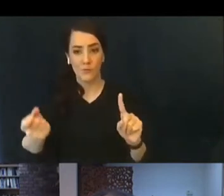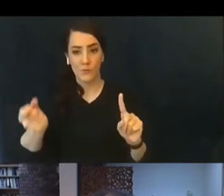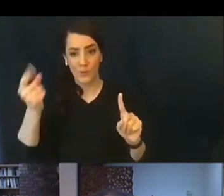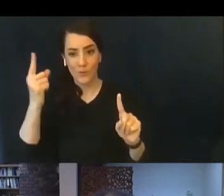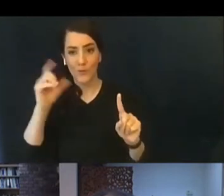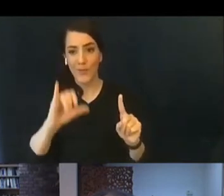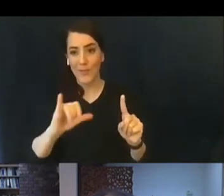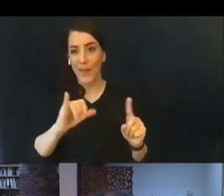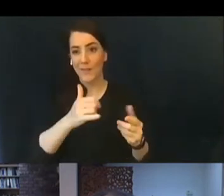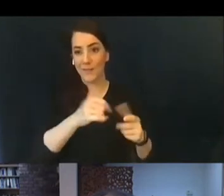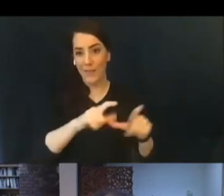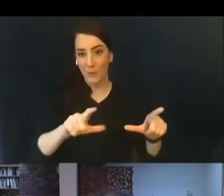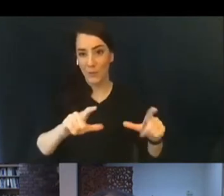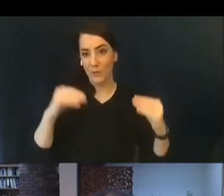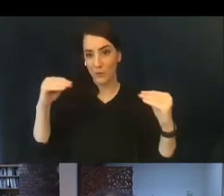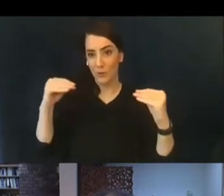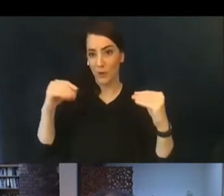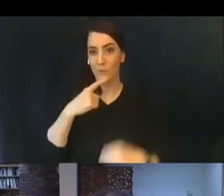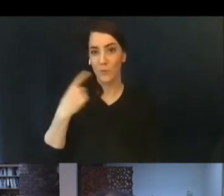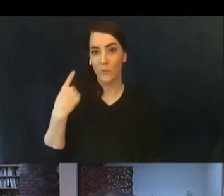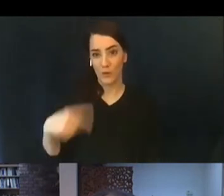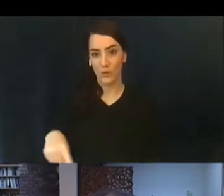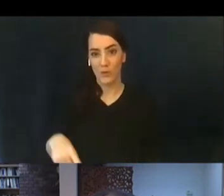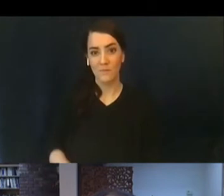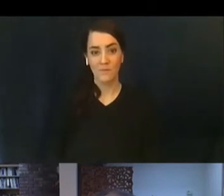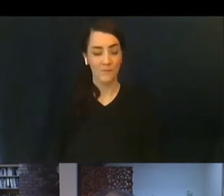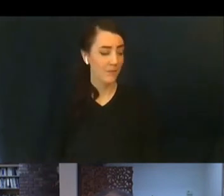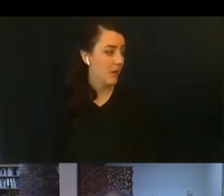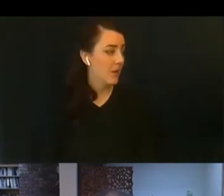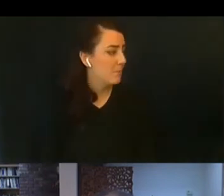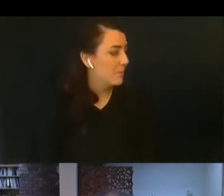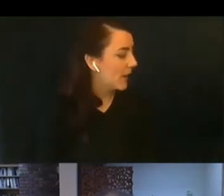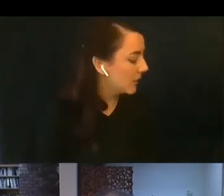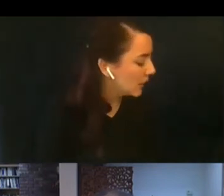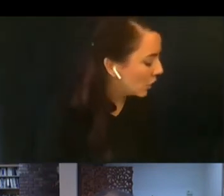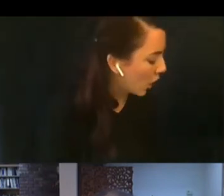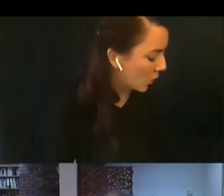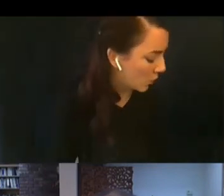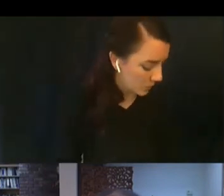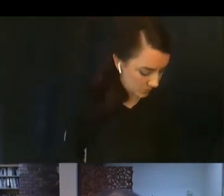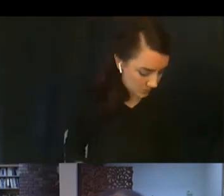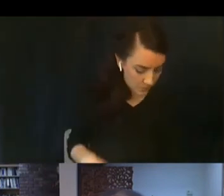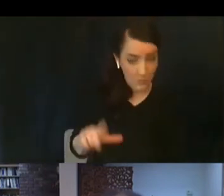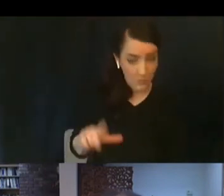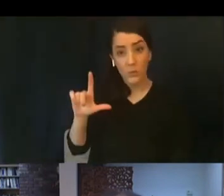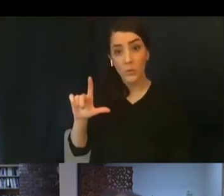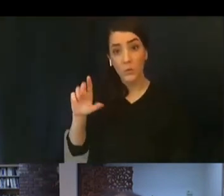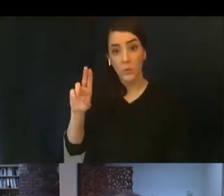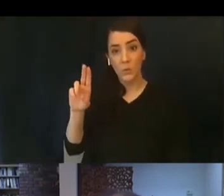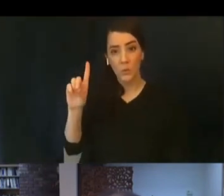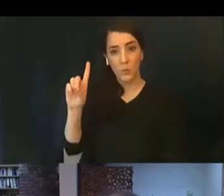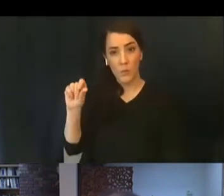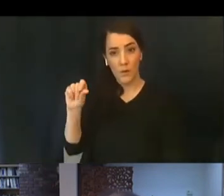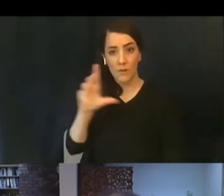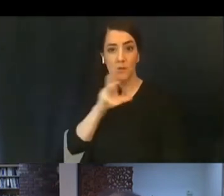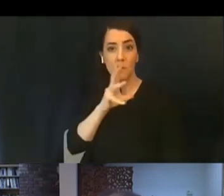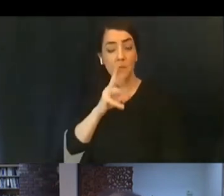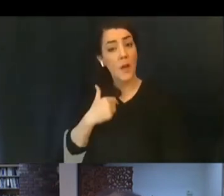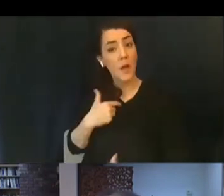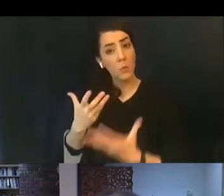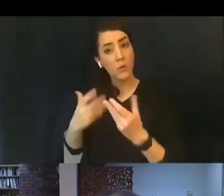of instruction was Russian. I would like to... Go ahead. Yeah. I would like to add that